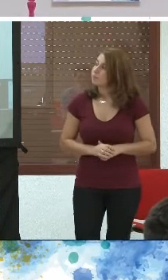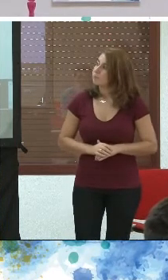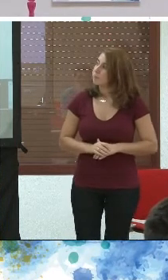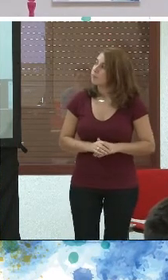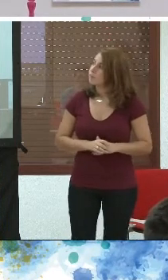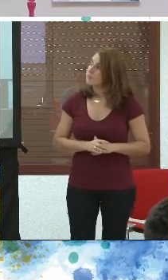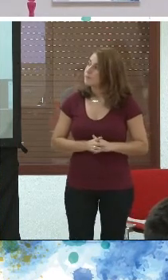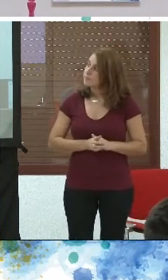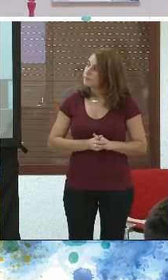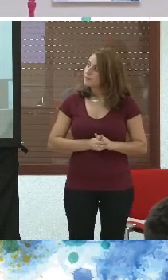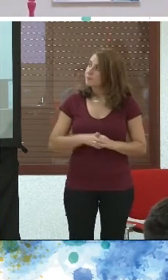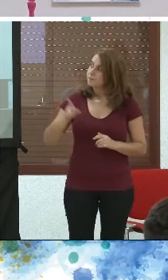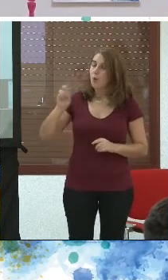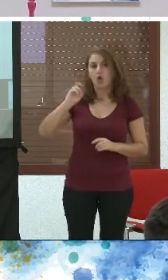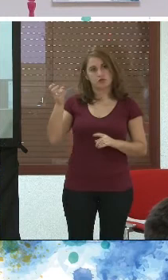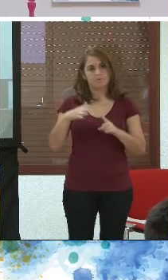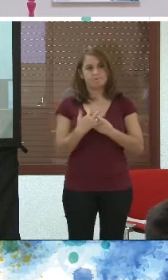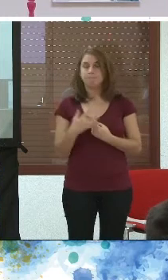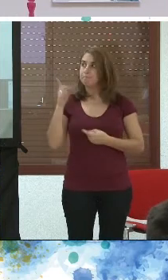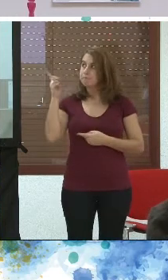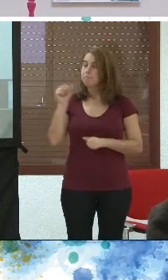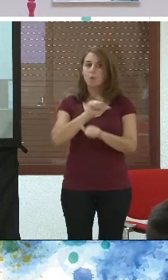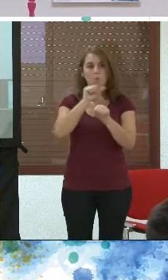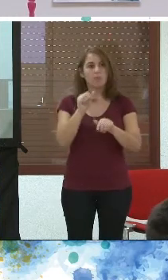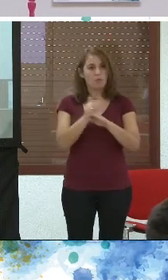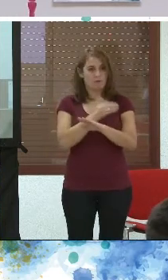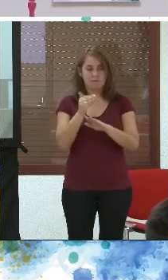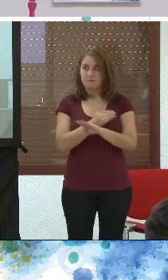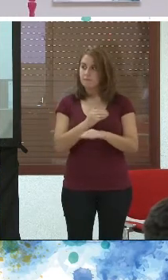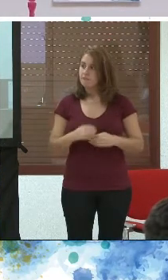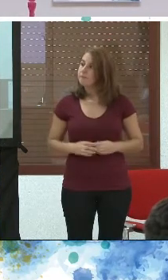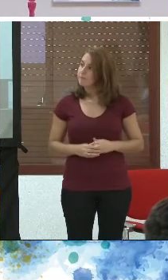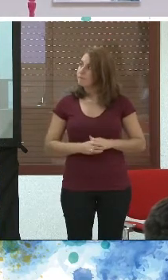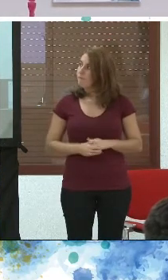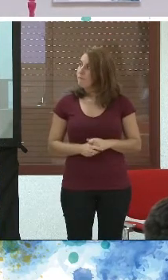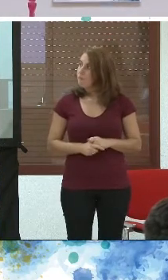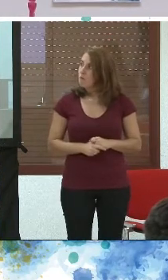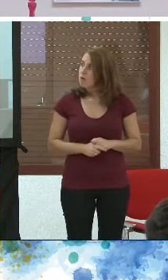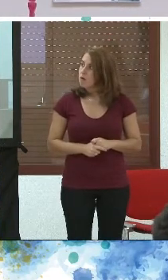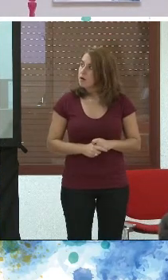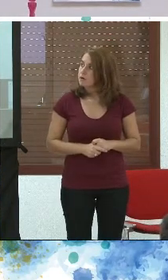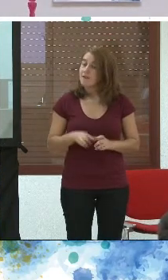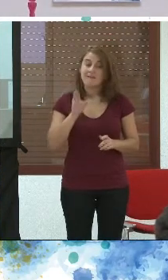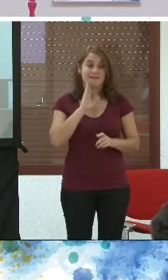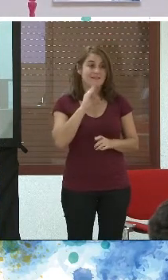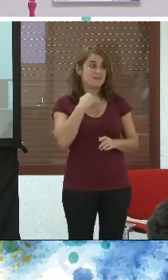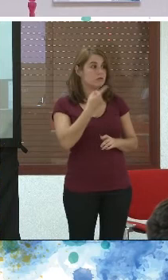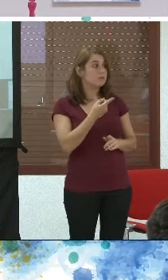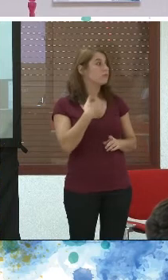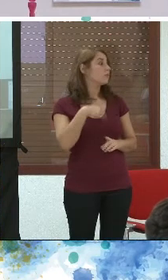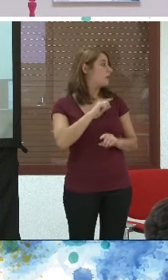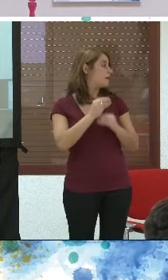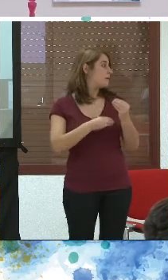we have another case. This is a case of the cat model. As I mentioned